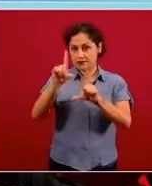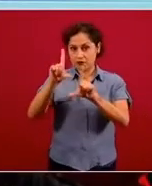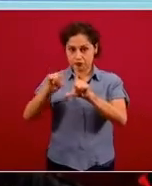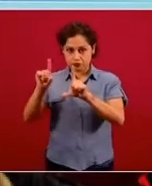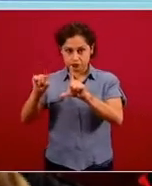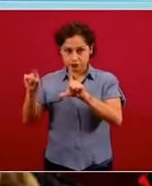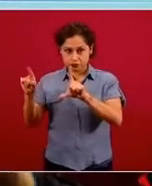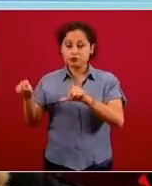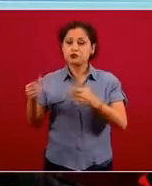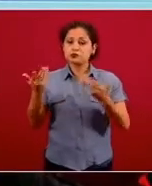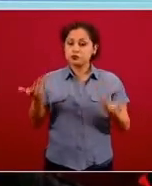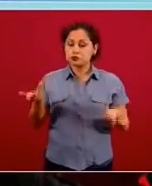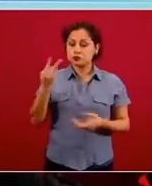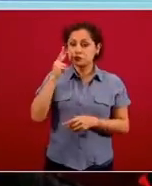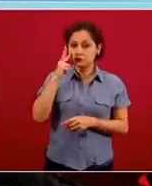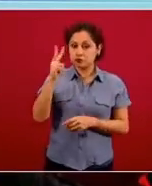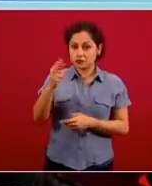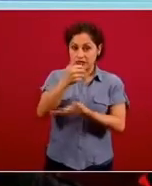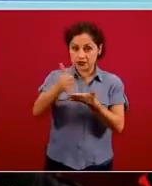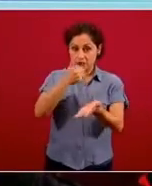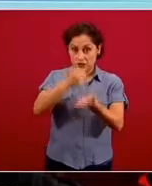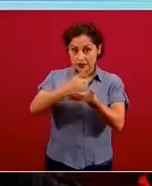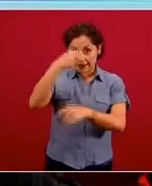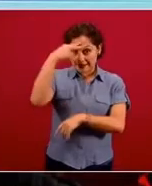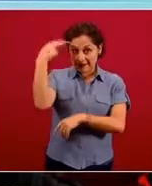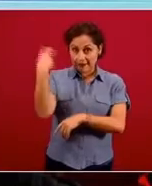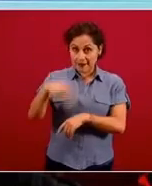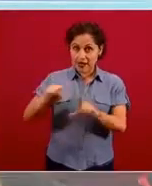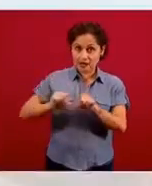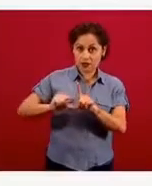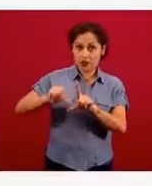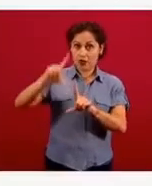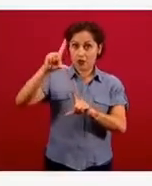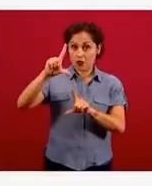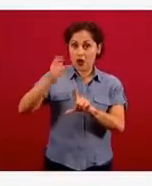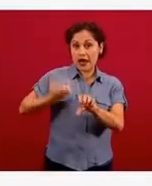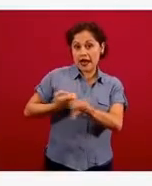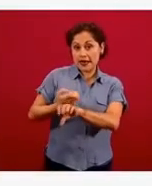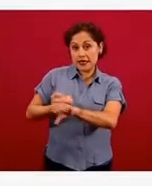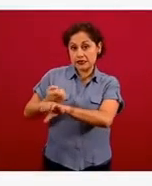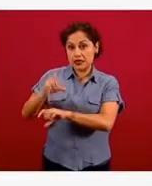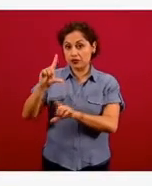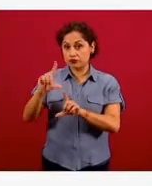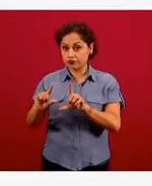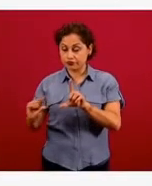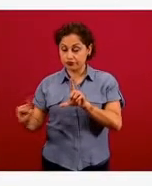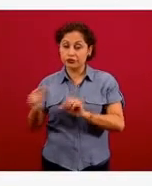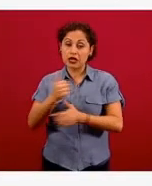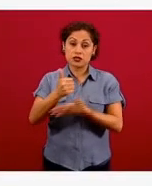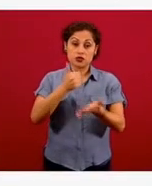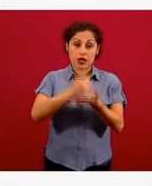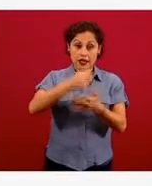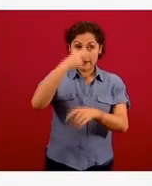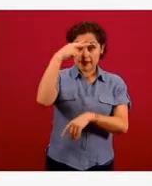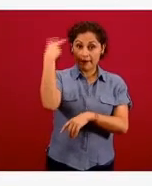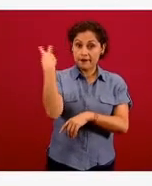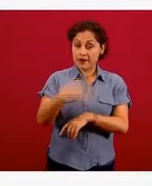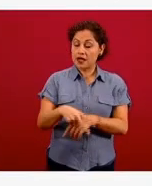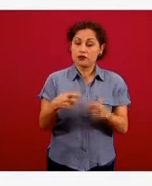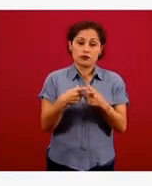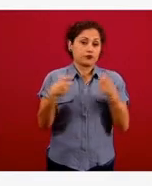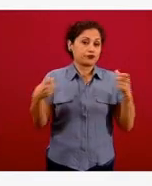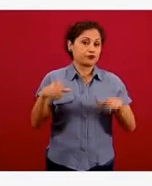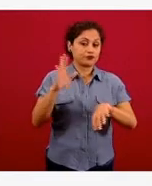we can have a more pristine comparison between the total number of cases in Mexico City, Mexico